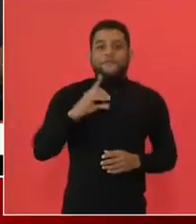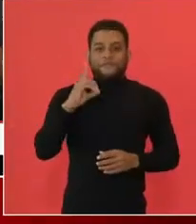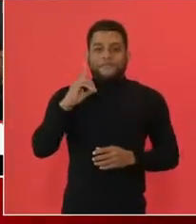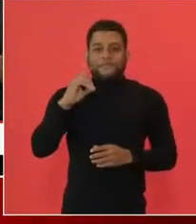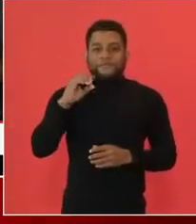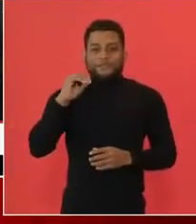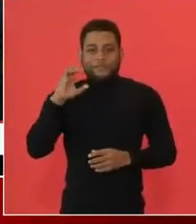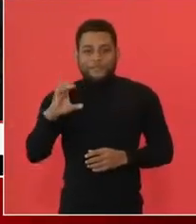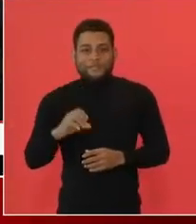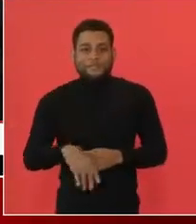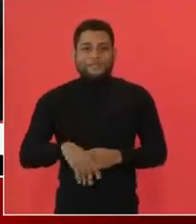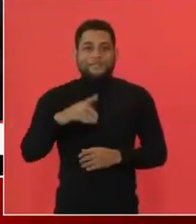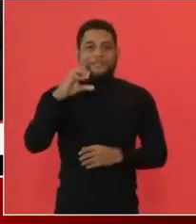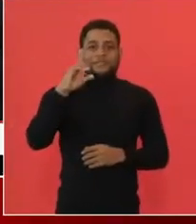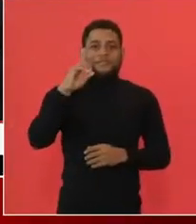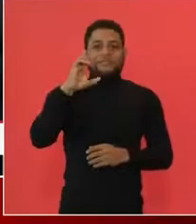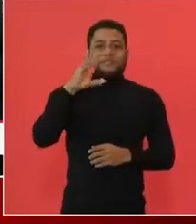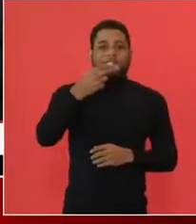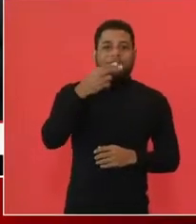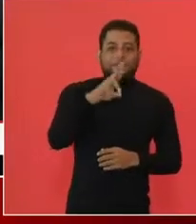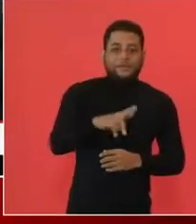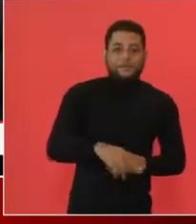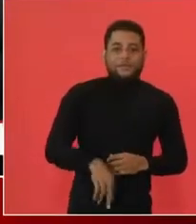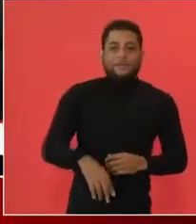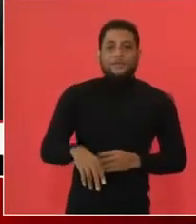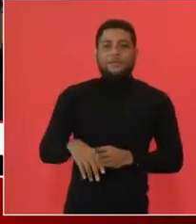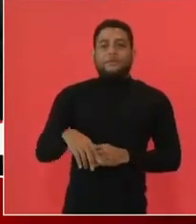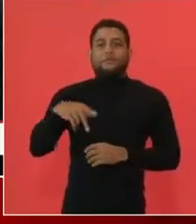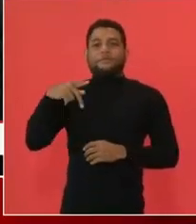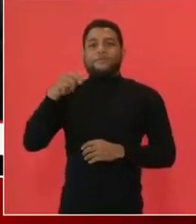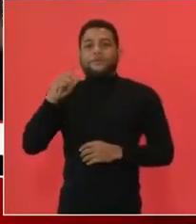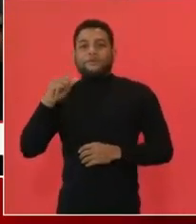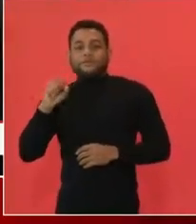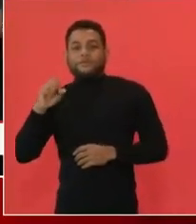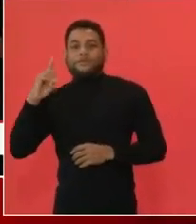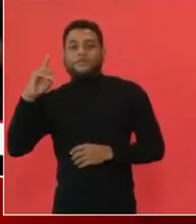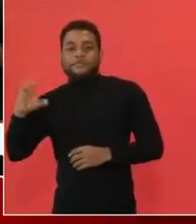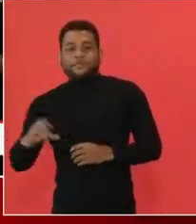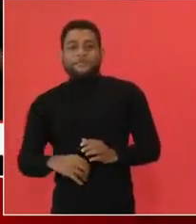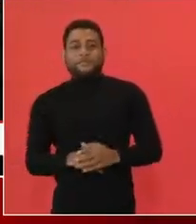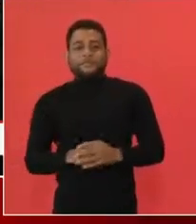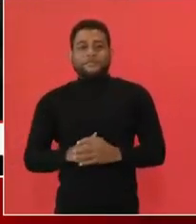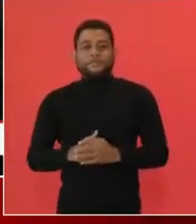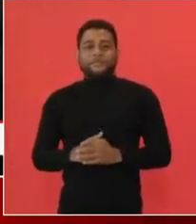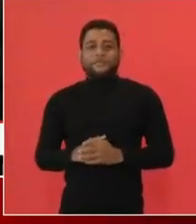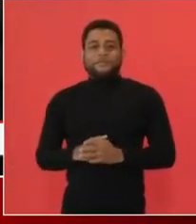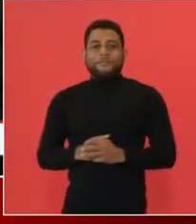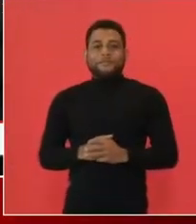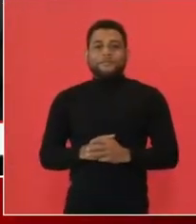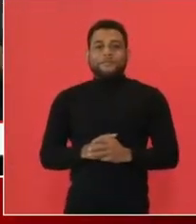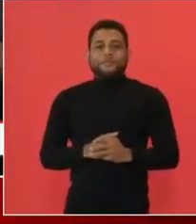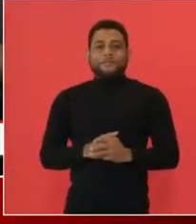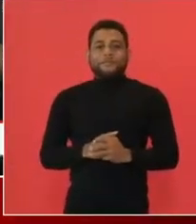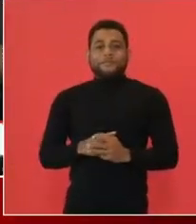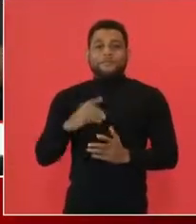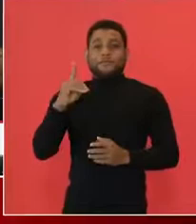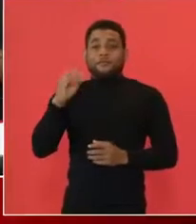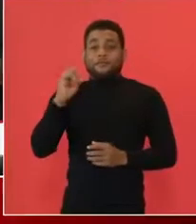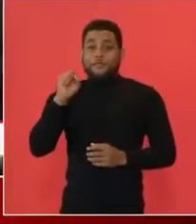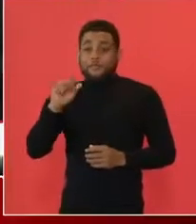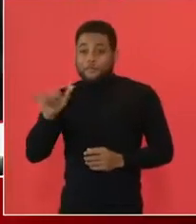Works, Parks and Rec, DOES. Exactly.